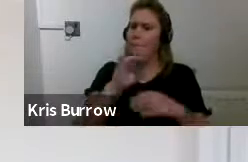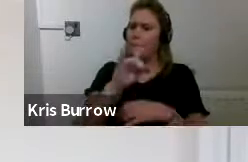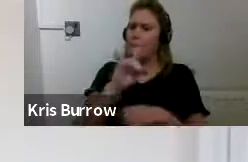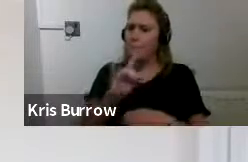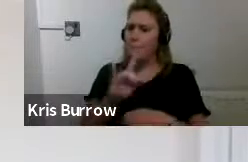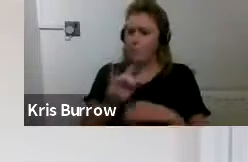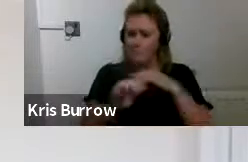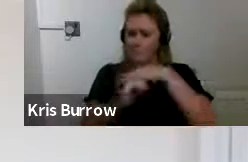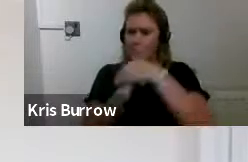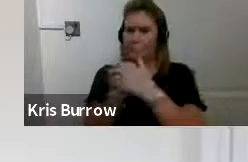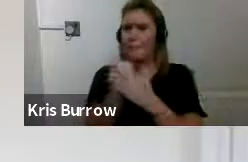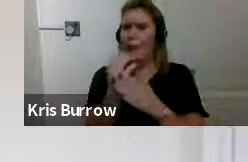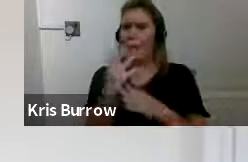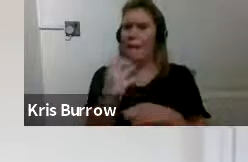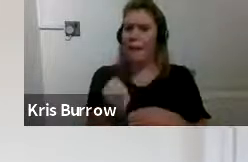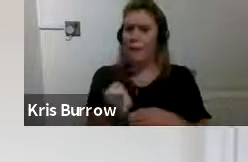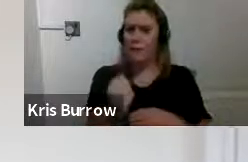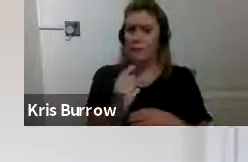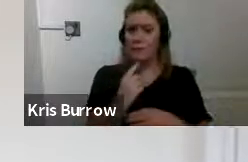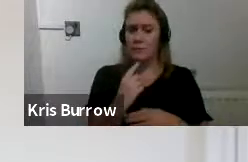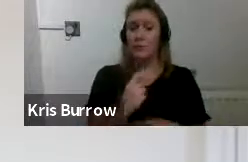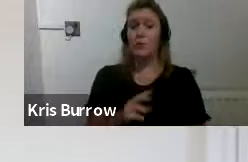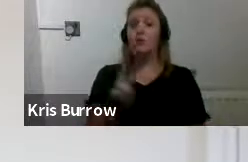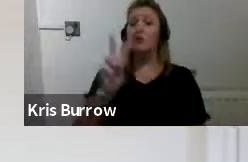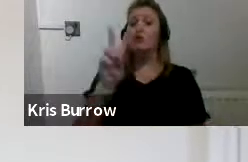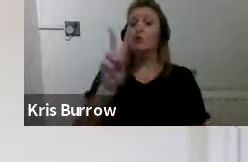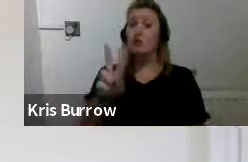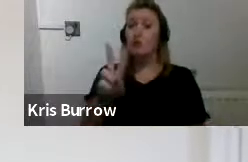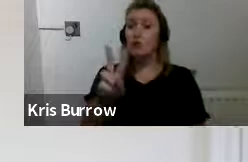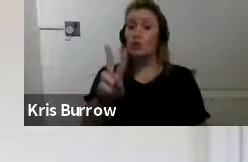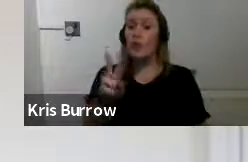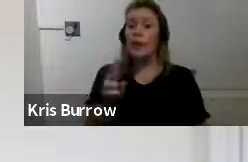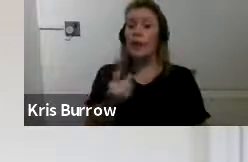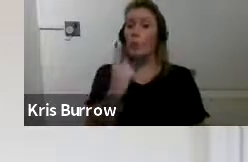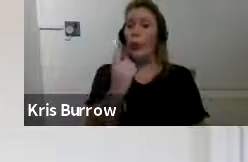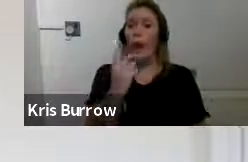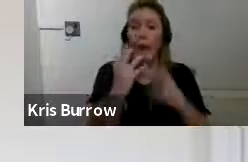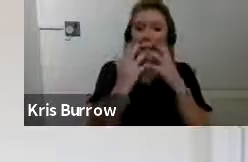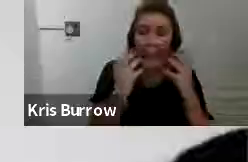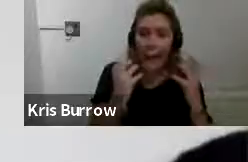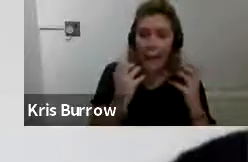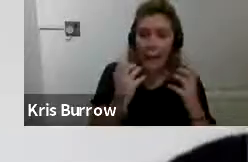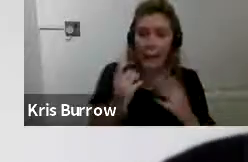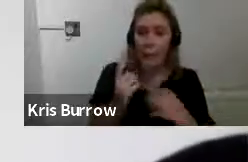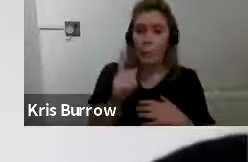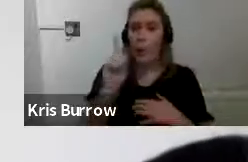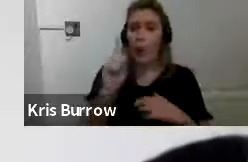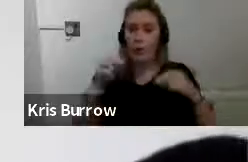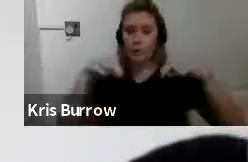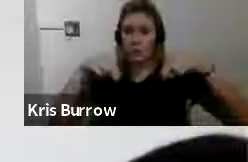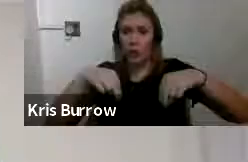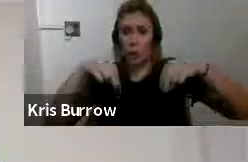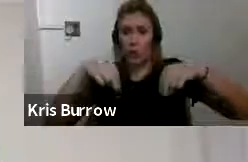a cat. And a dog. Dog.